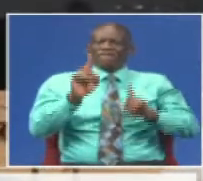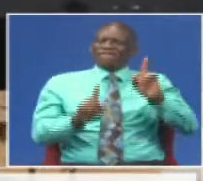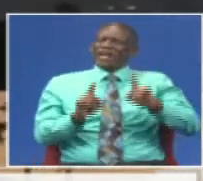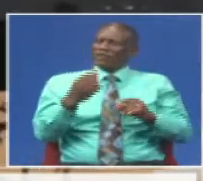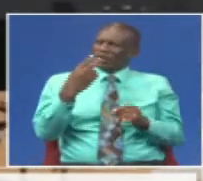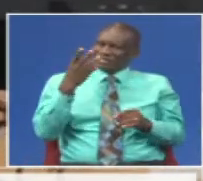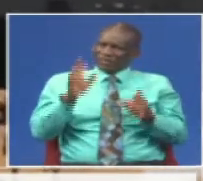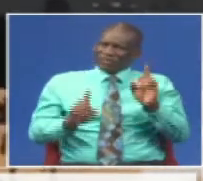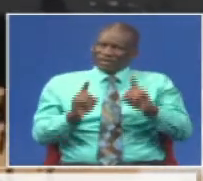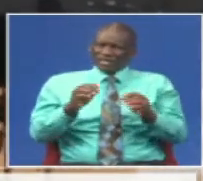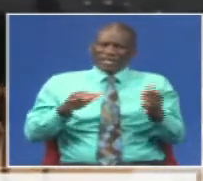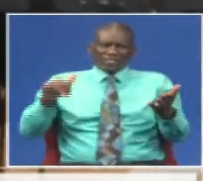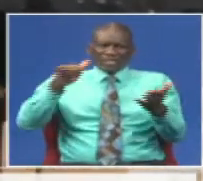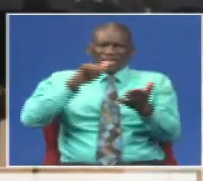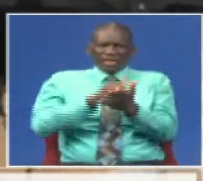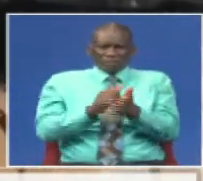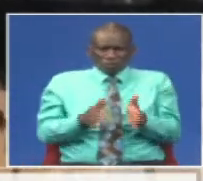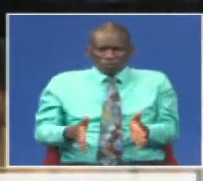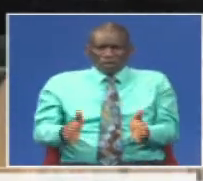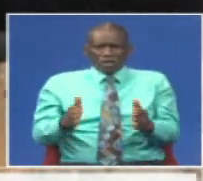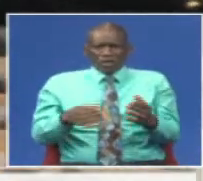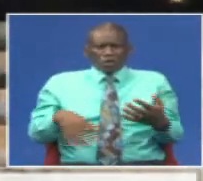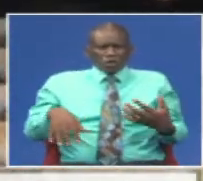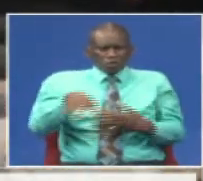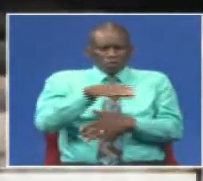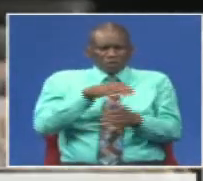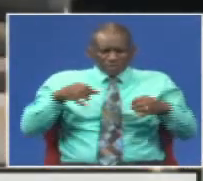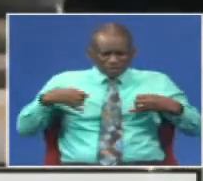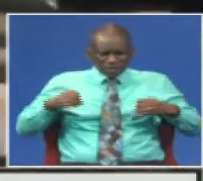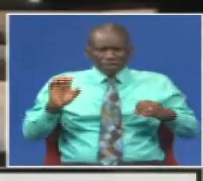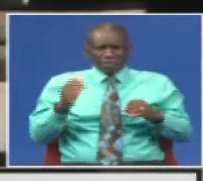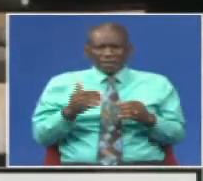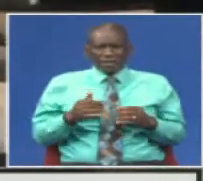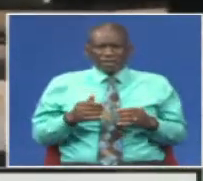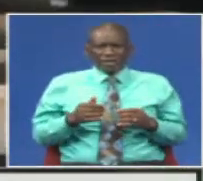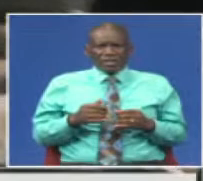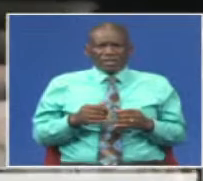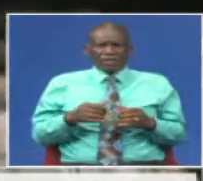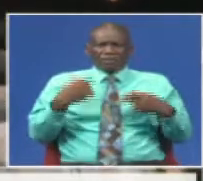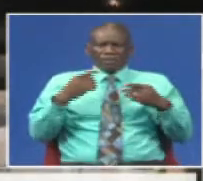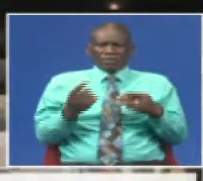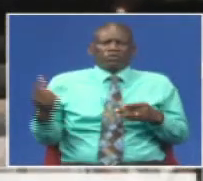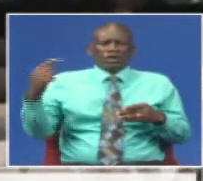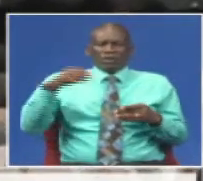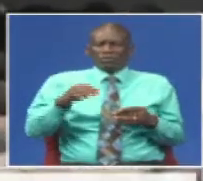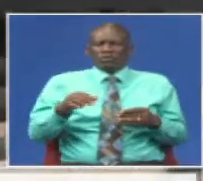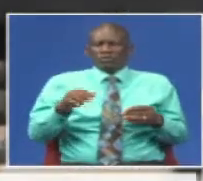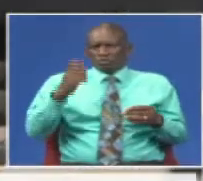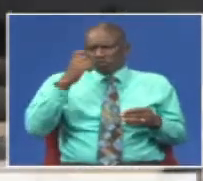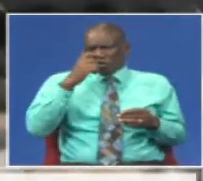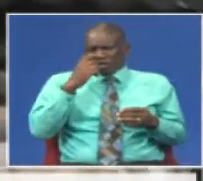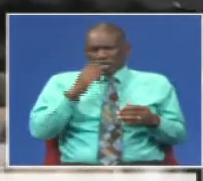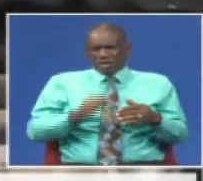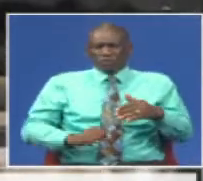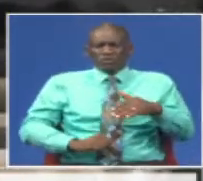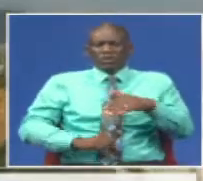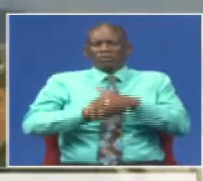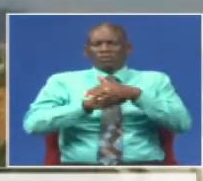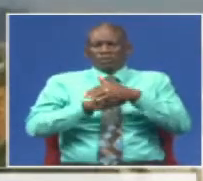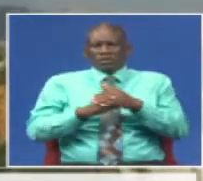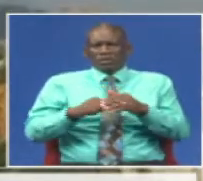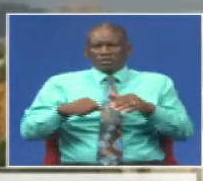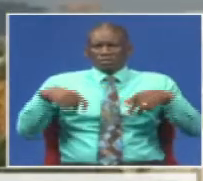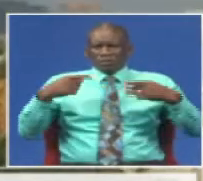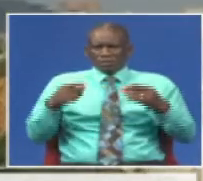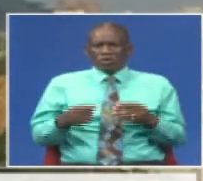on the airport's tarmac, complicating attempts by mediators to land in Khartoum and deliver humanitarian supplies.